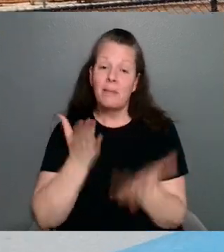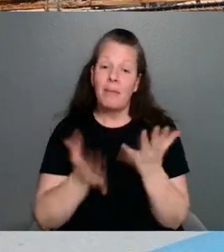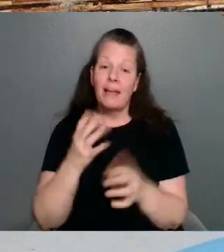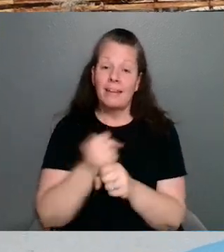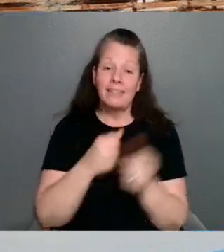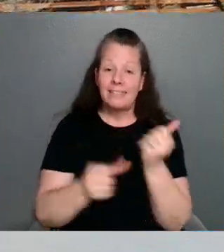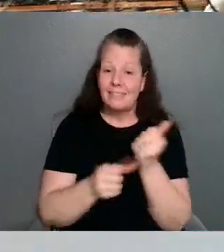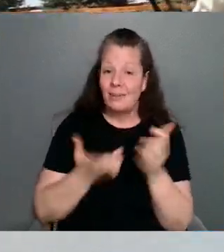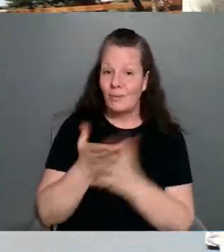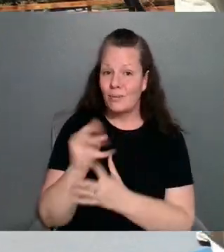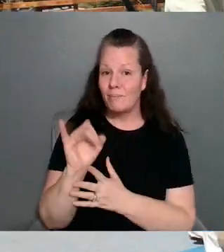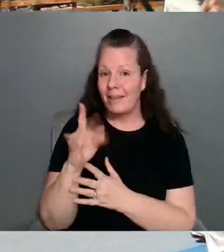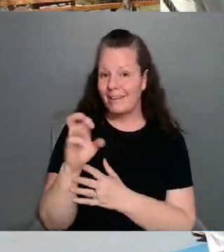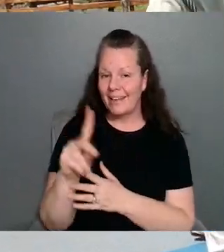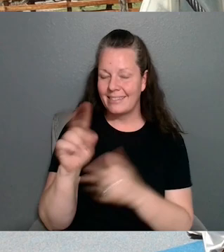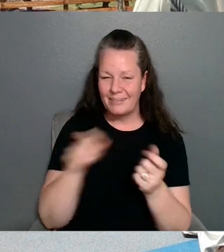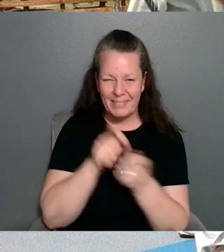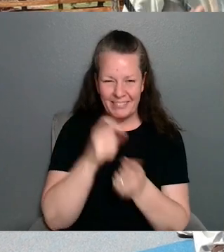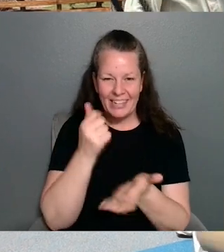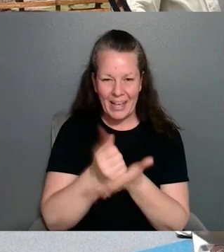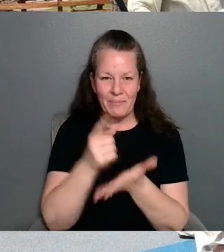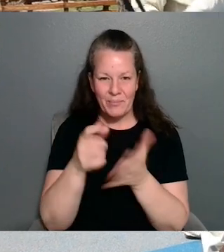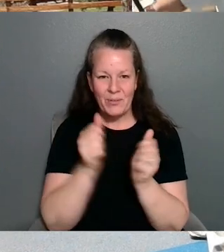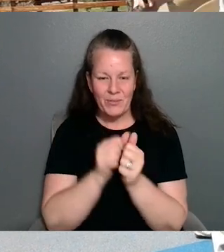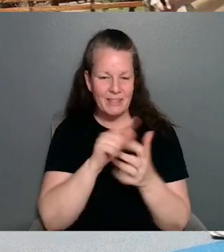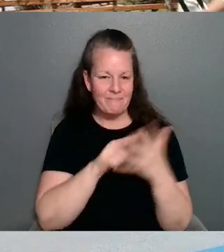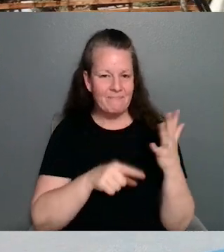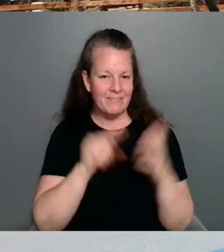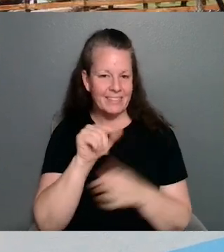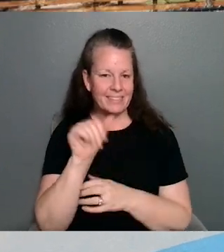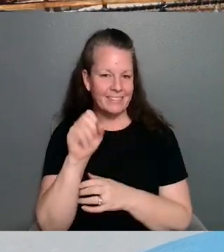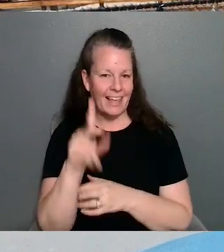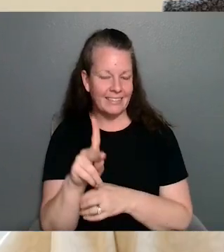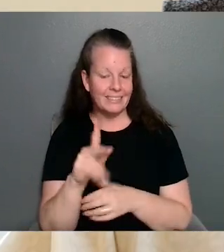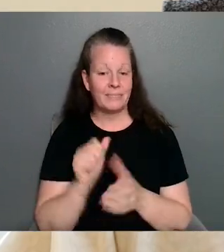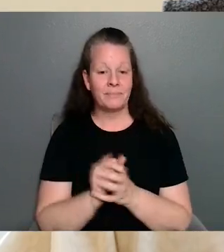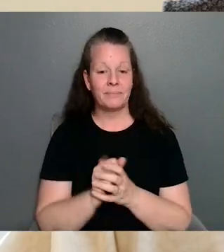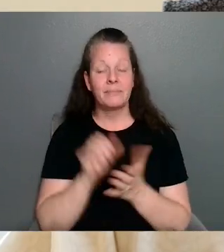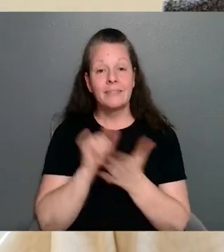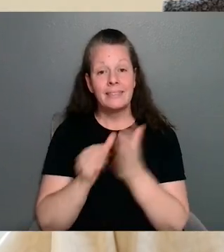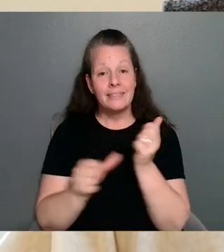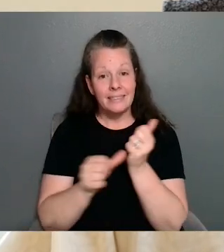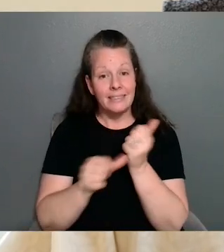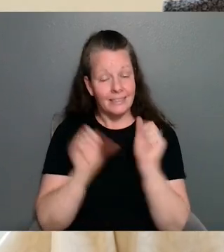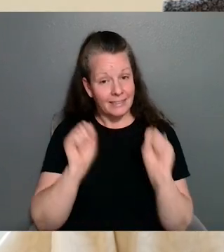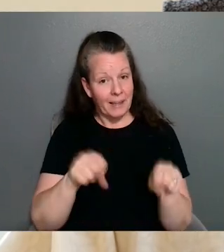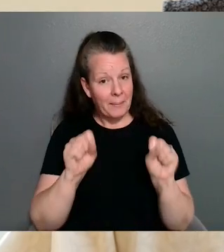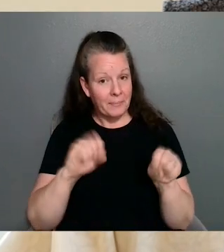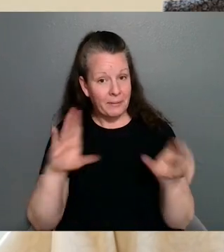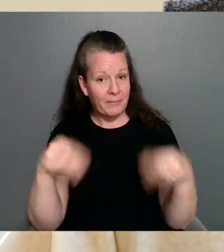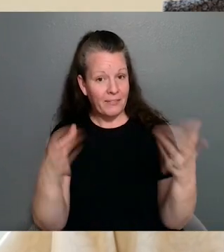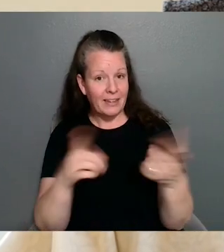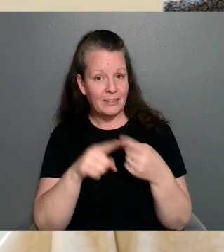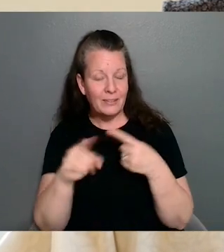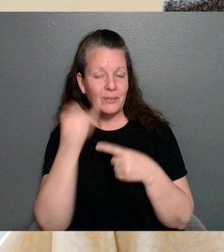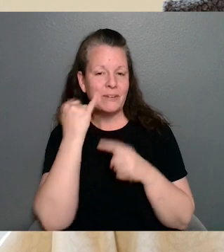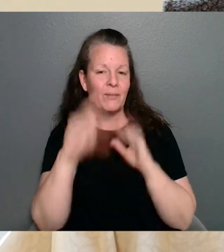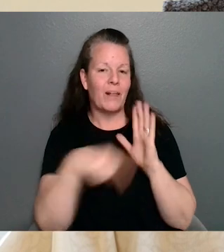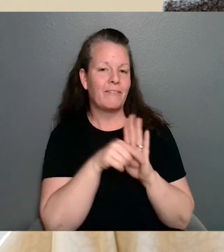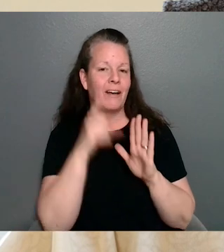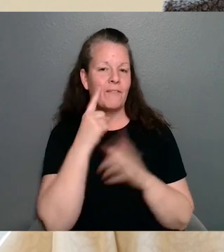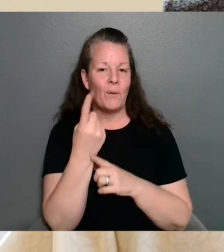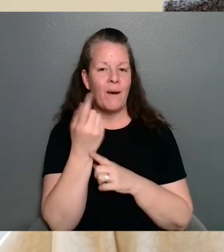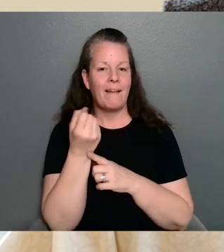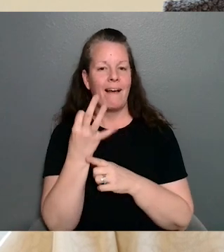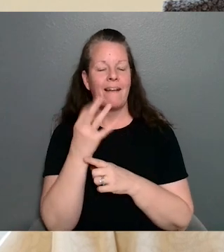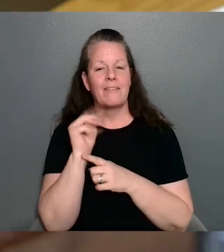to receive assistance through Medicaid specifically to help you with these tasks. This assistance can be provided to you if you